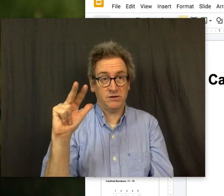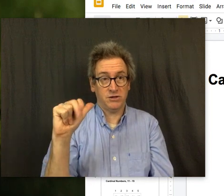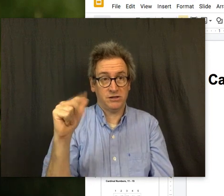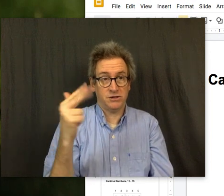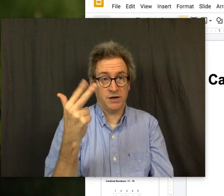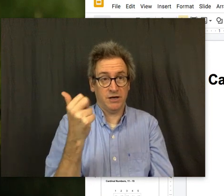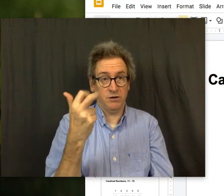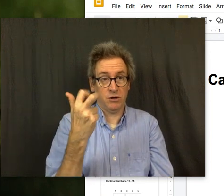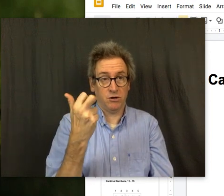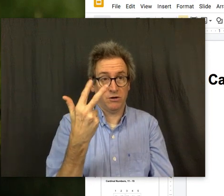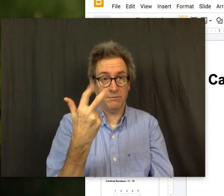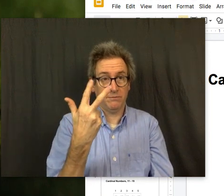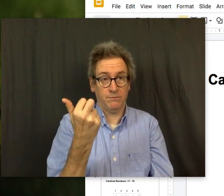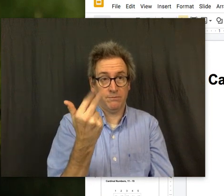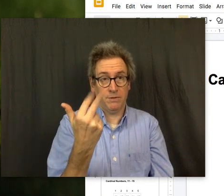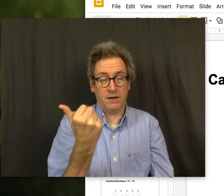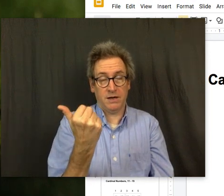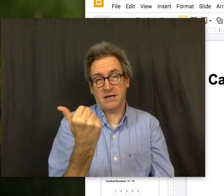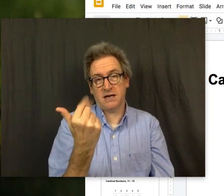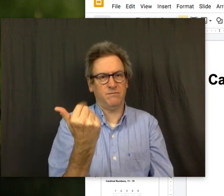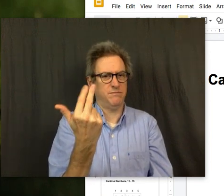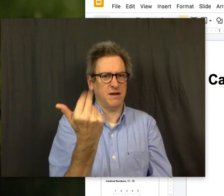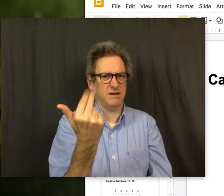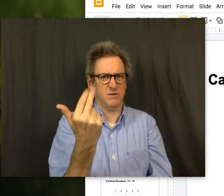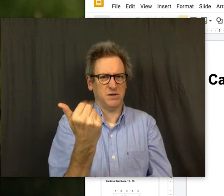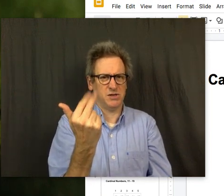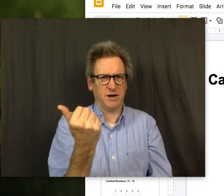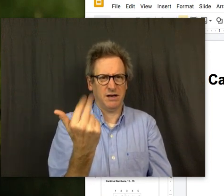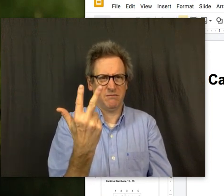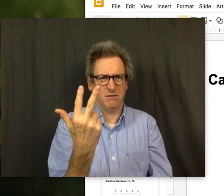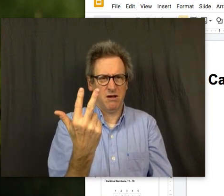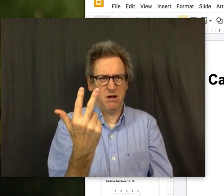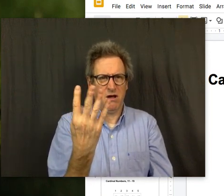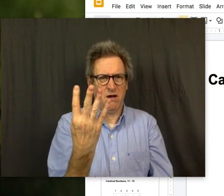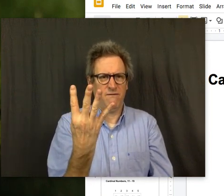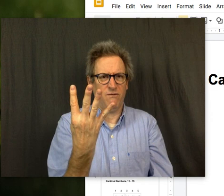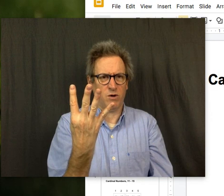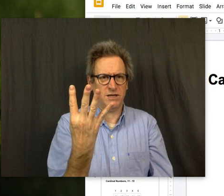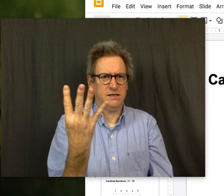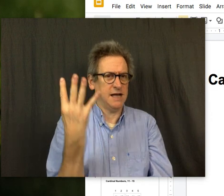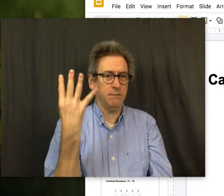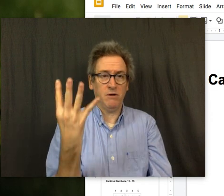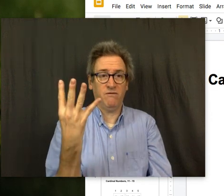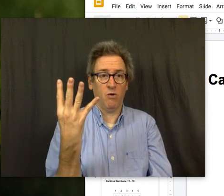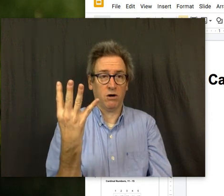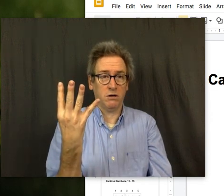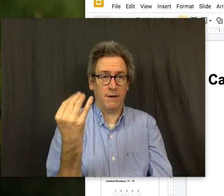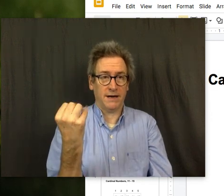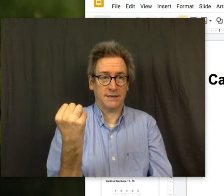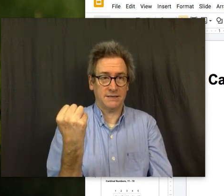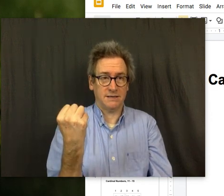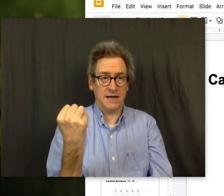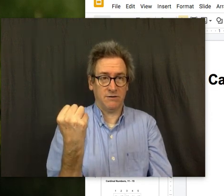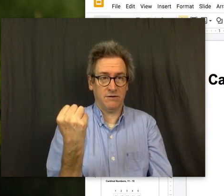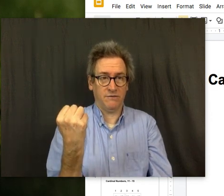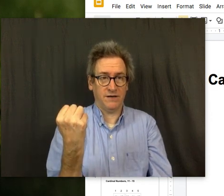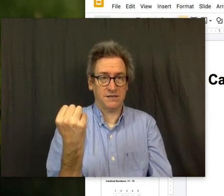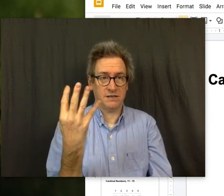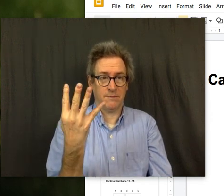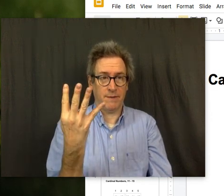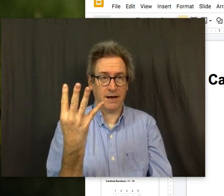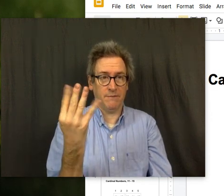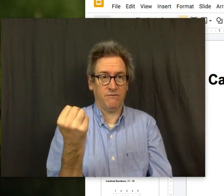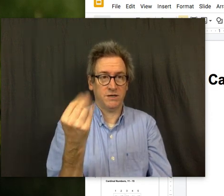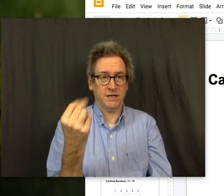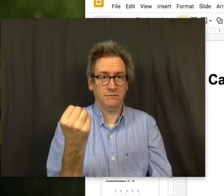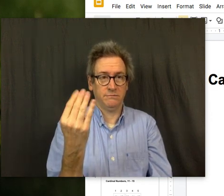fingers are just straight. You can curl them, but I tend to do it straight. 14, same. 4, back to down to the fist